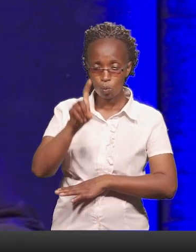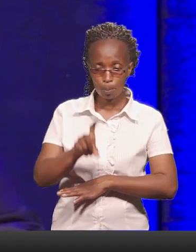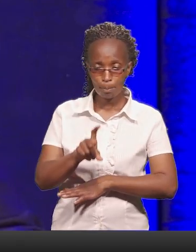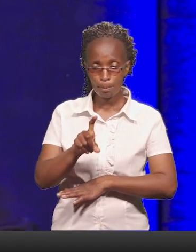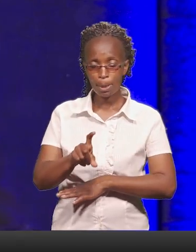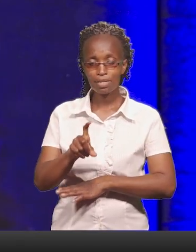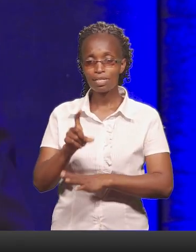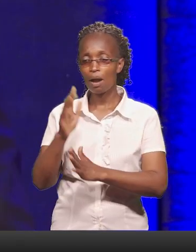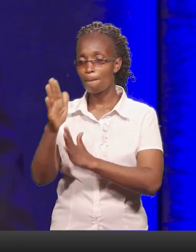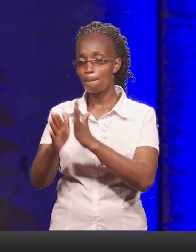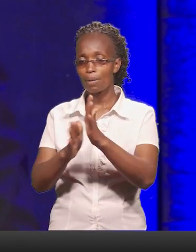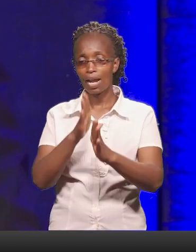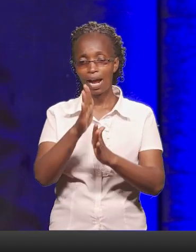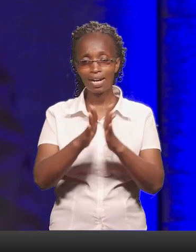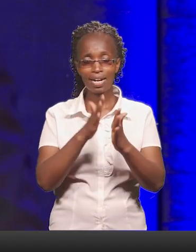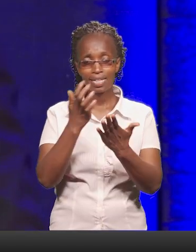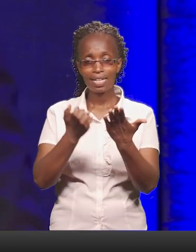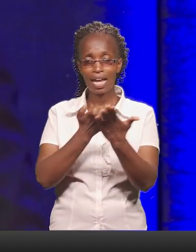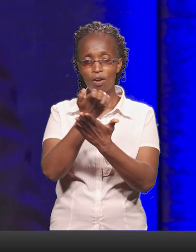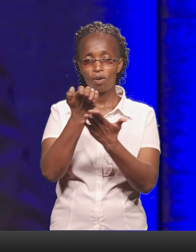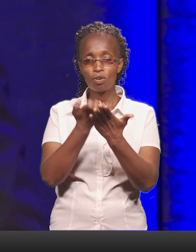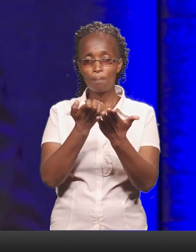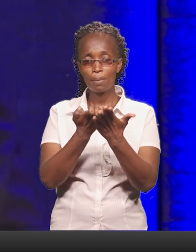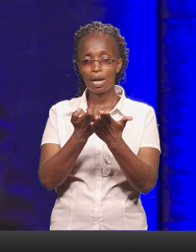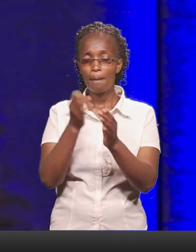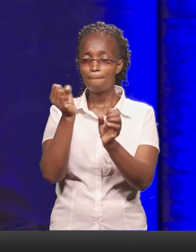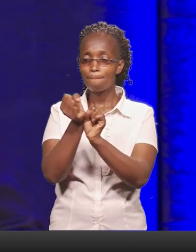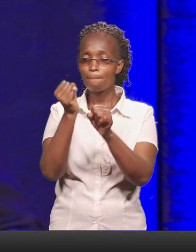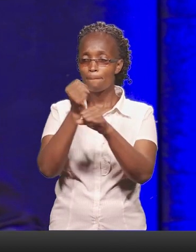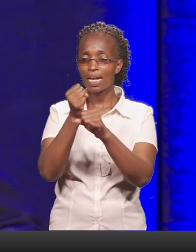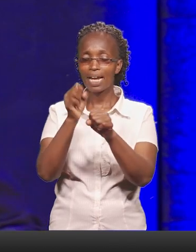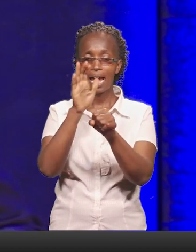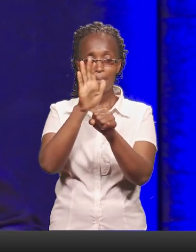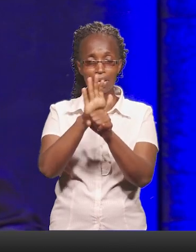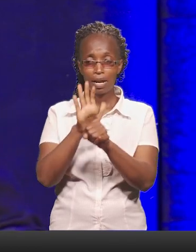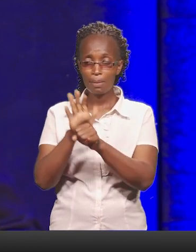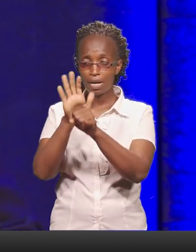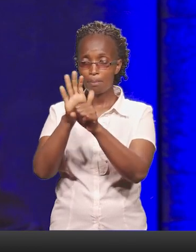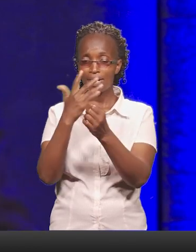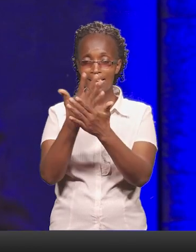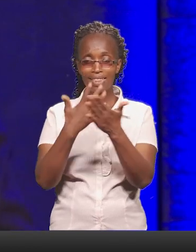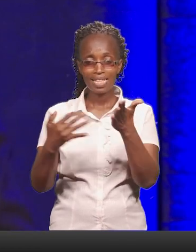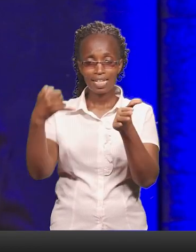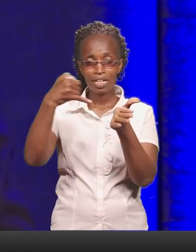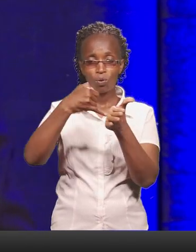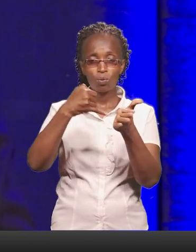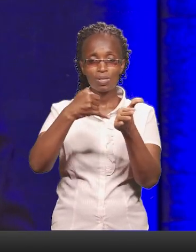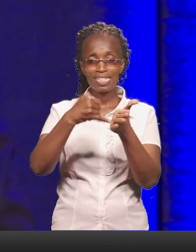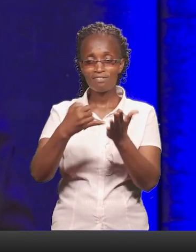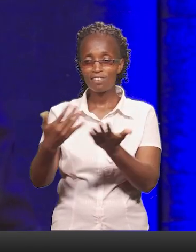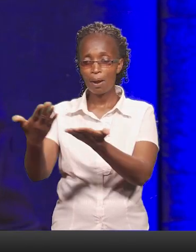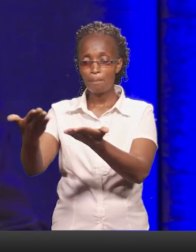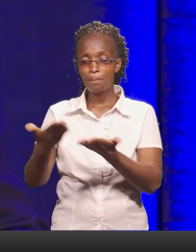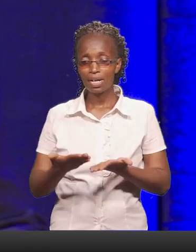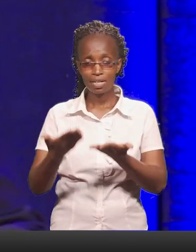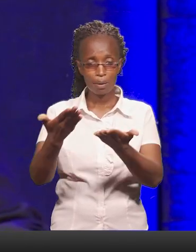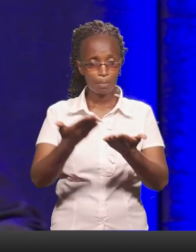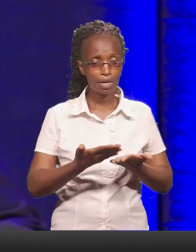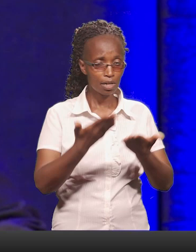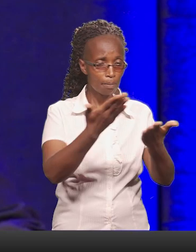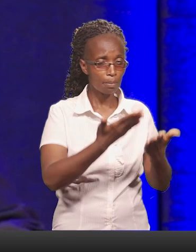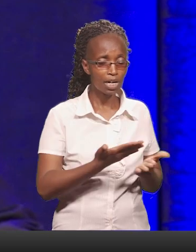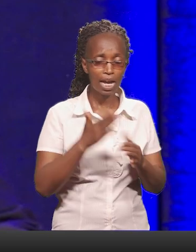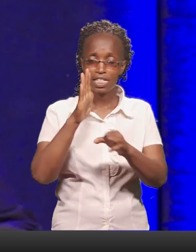is that we must democratize our economy, make it inclusive, bring everybody on board,